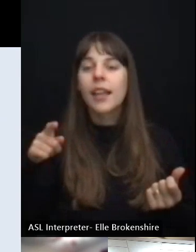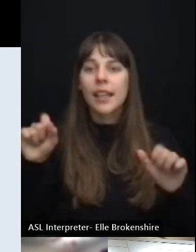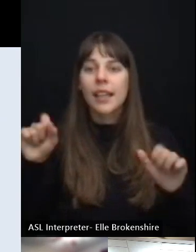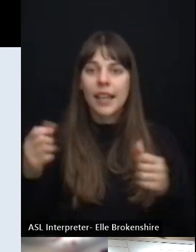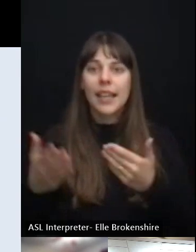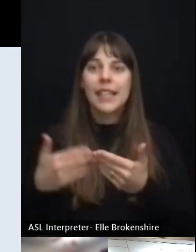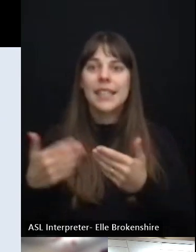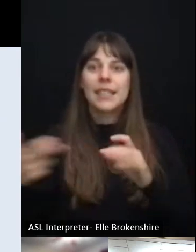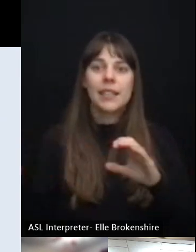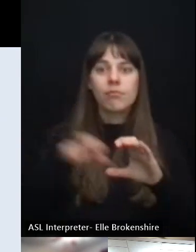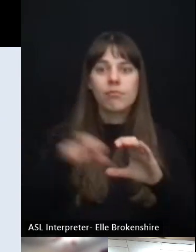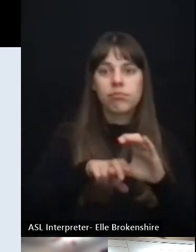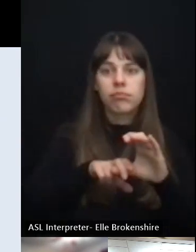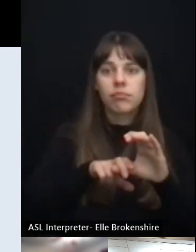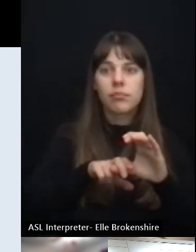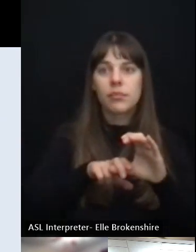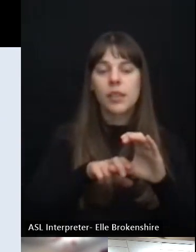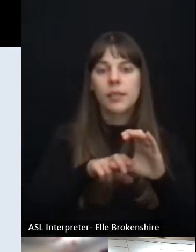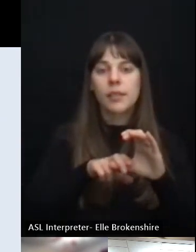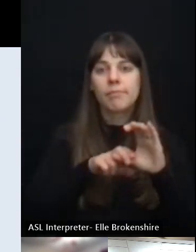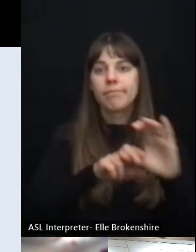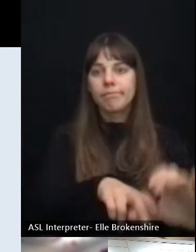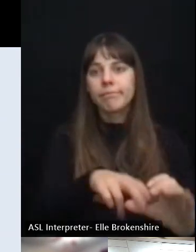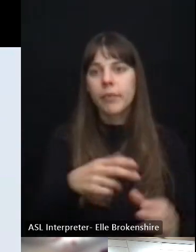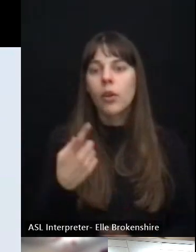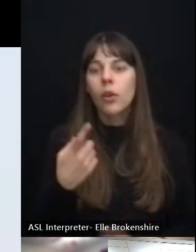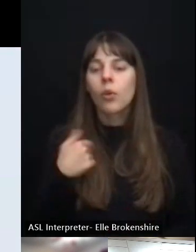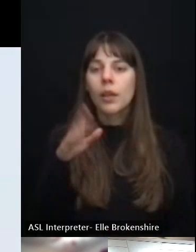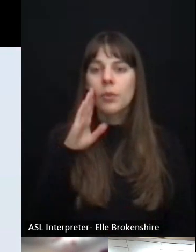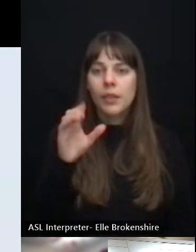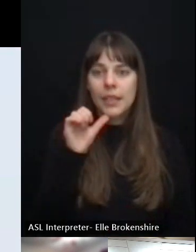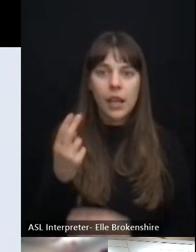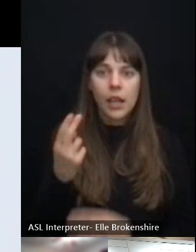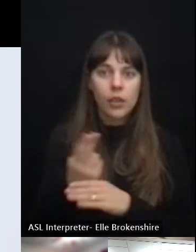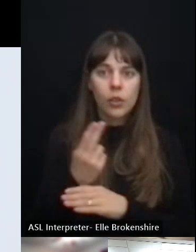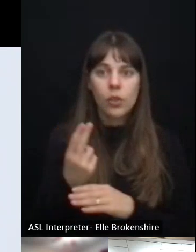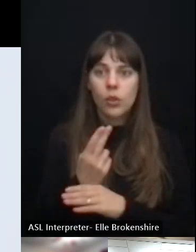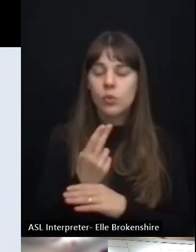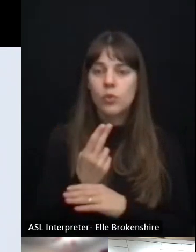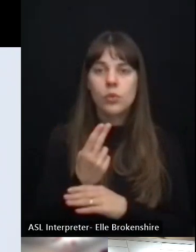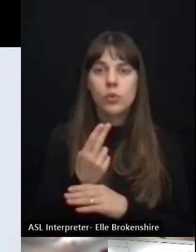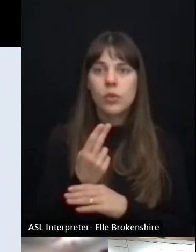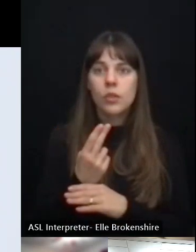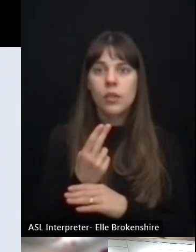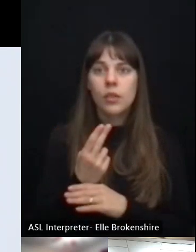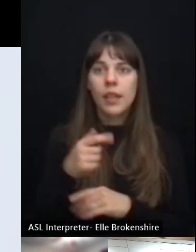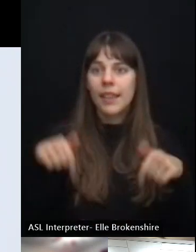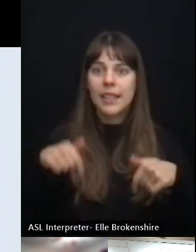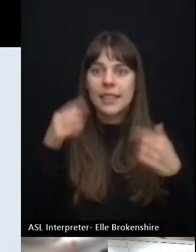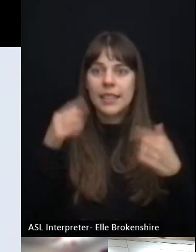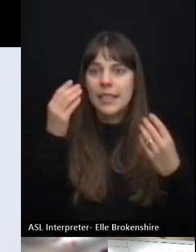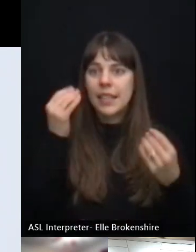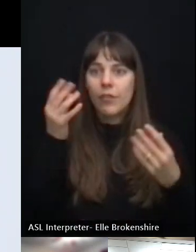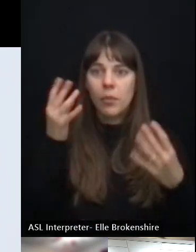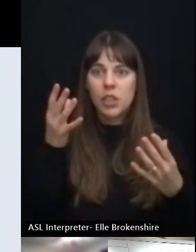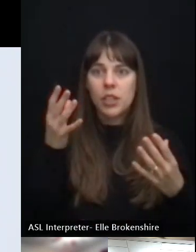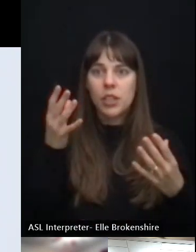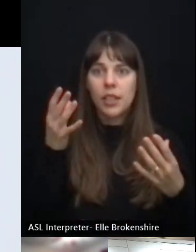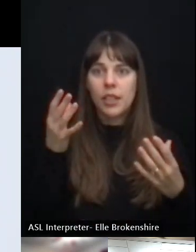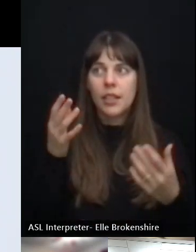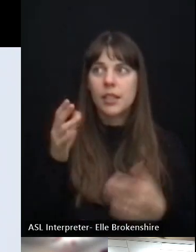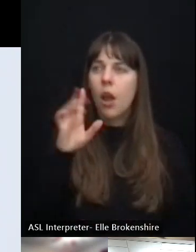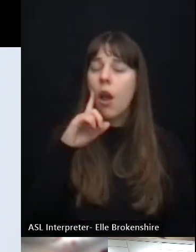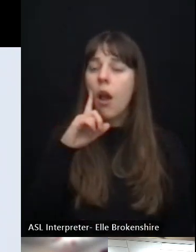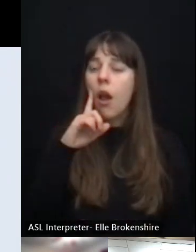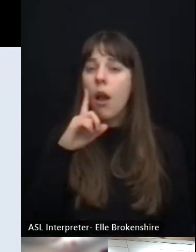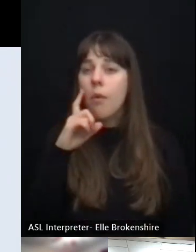by being able to hop on. We are not going to use this information as should we put the